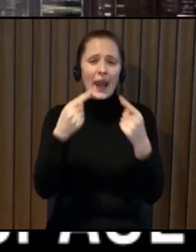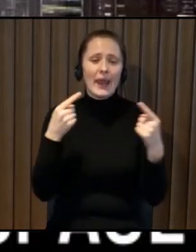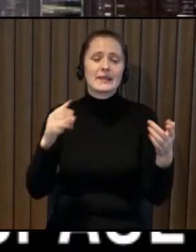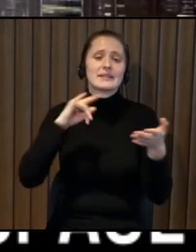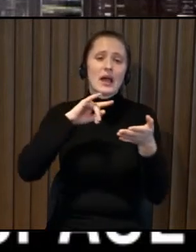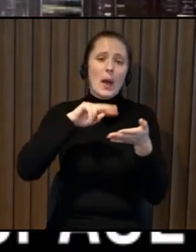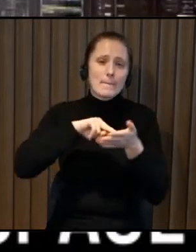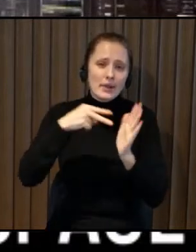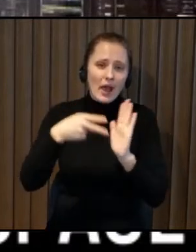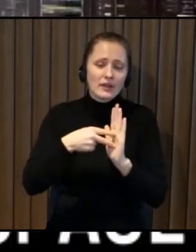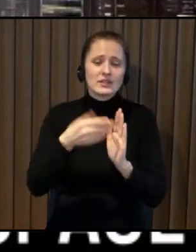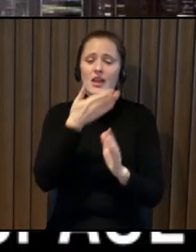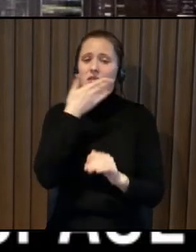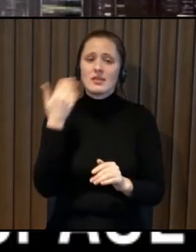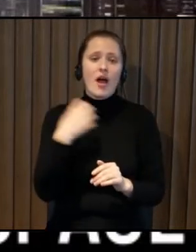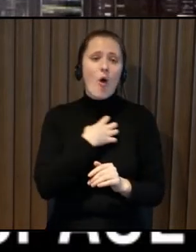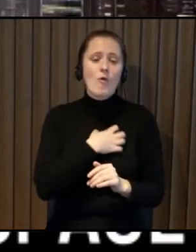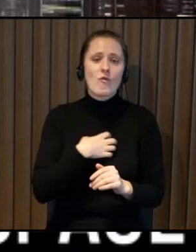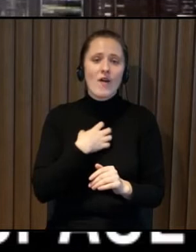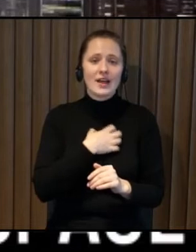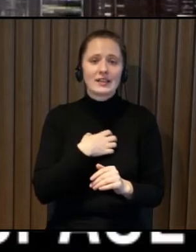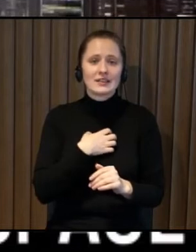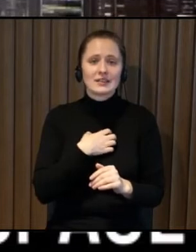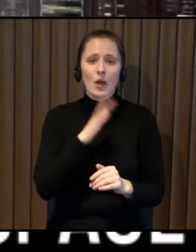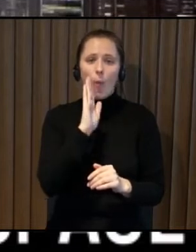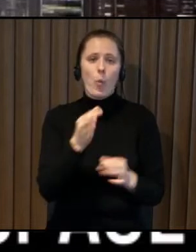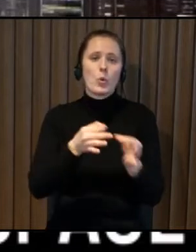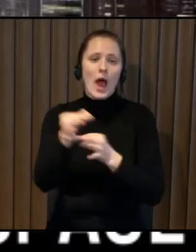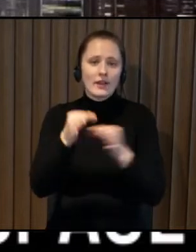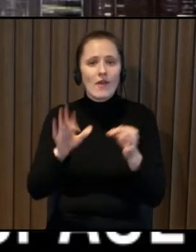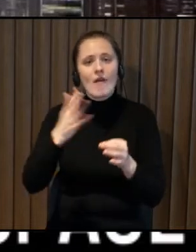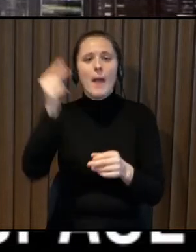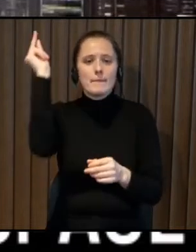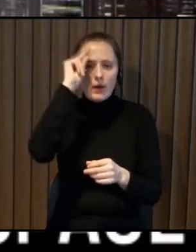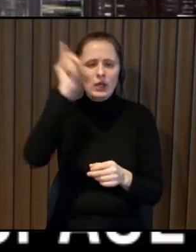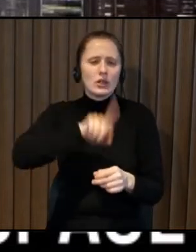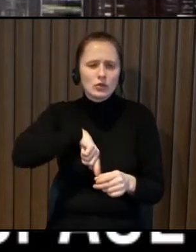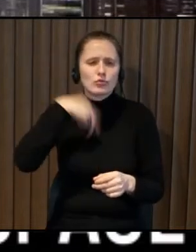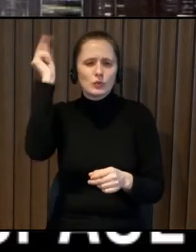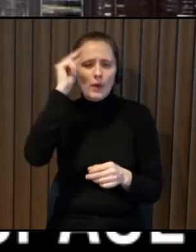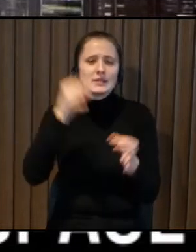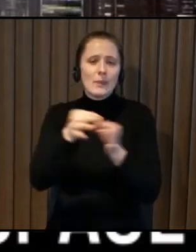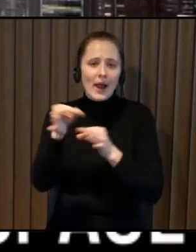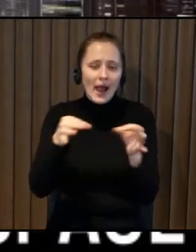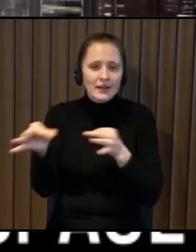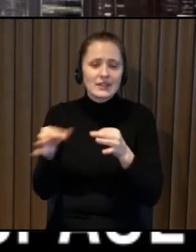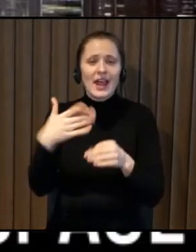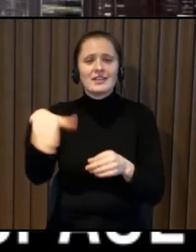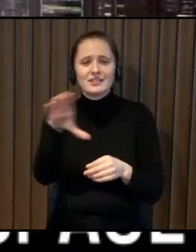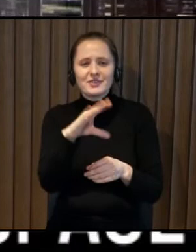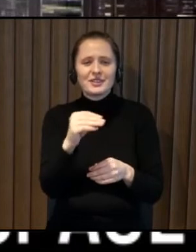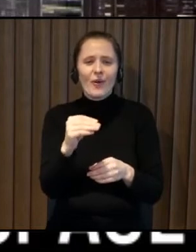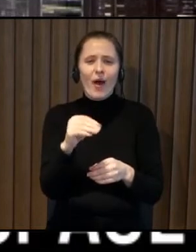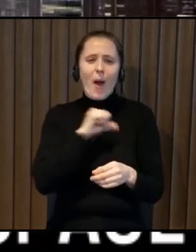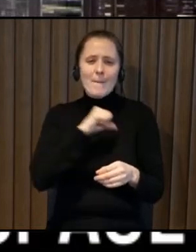In order to plan those things, you don't have to become an architect, or you